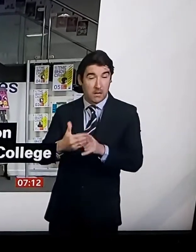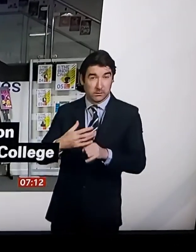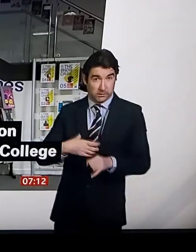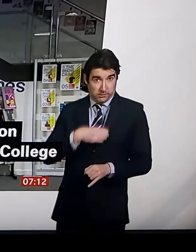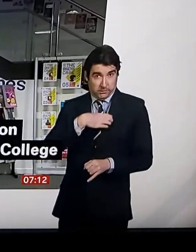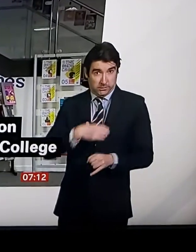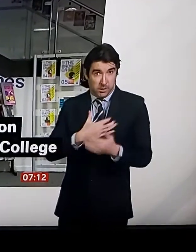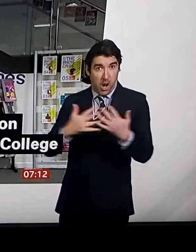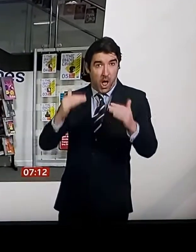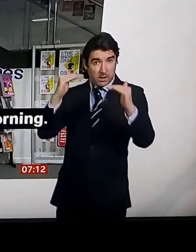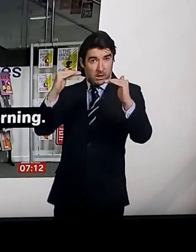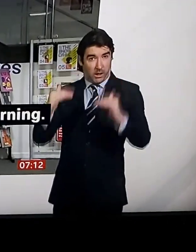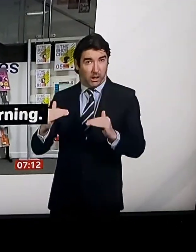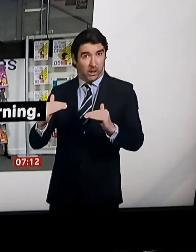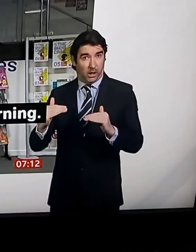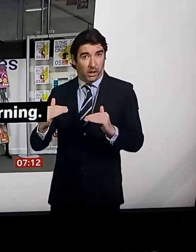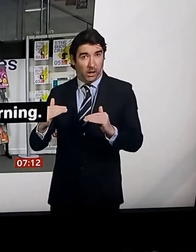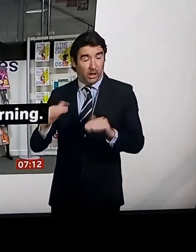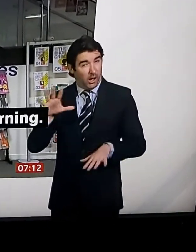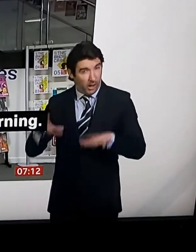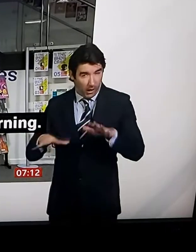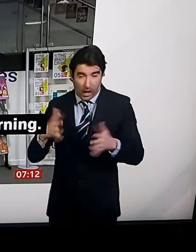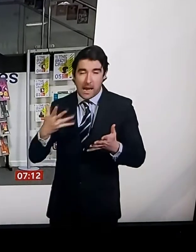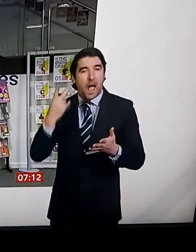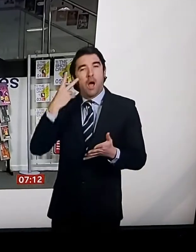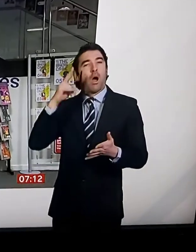can run us through how things are working there. Morning to you, Dan.